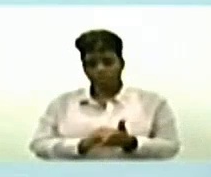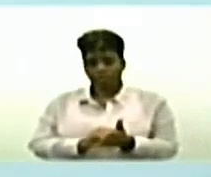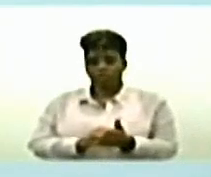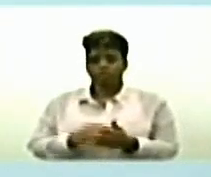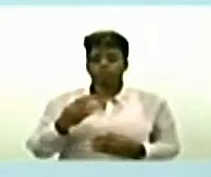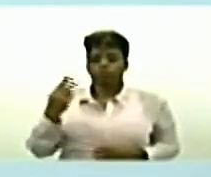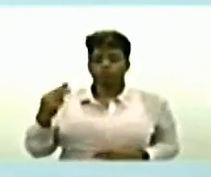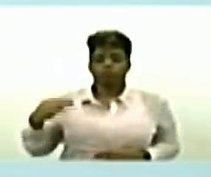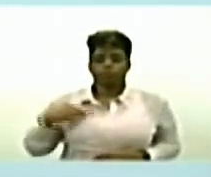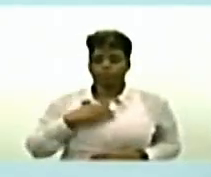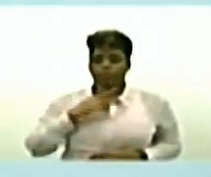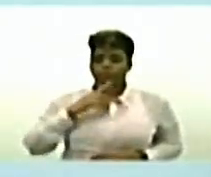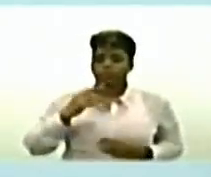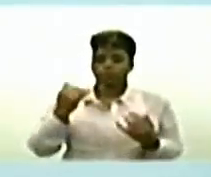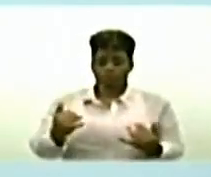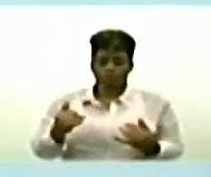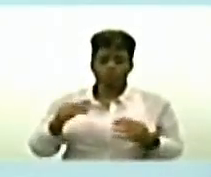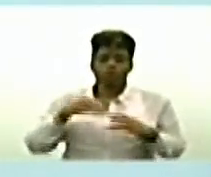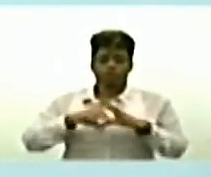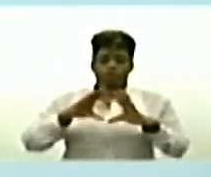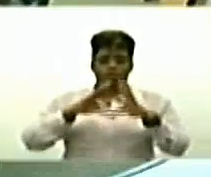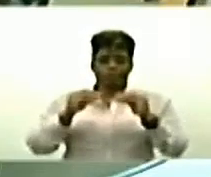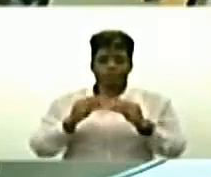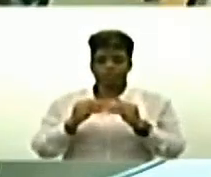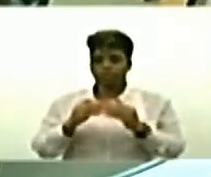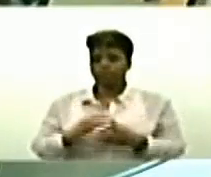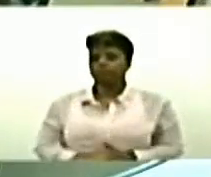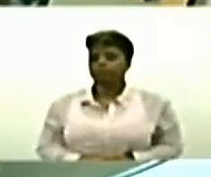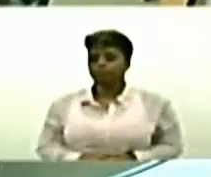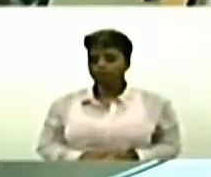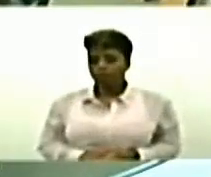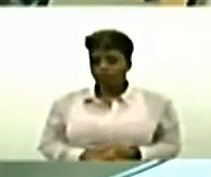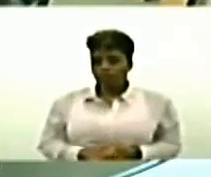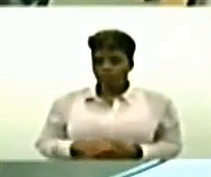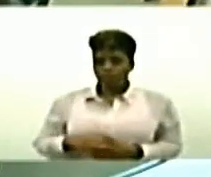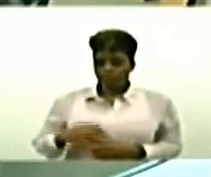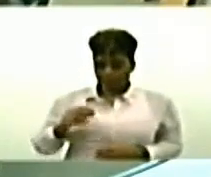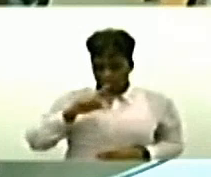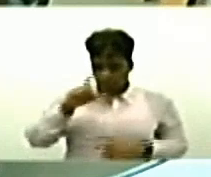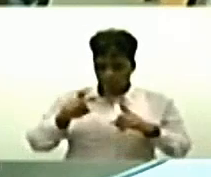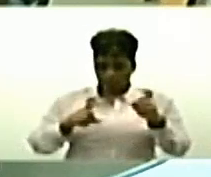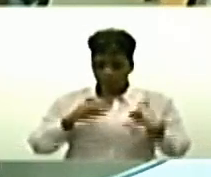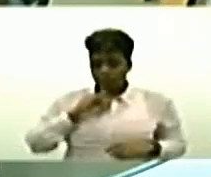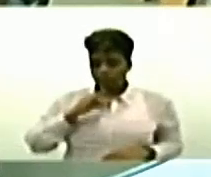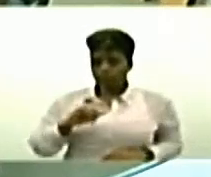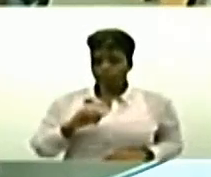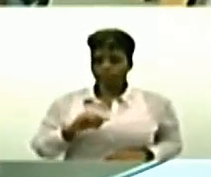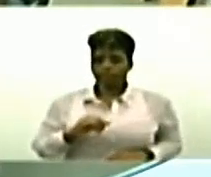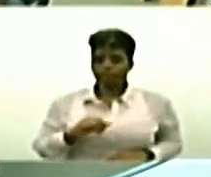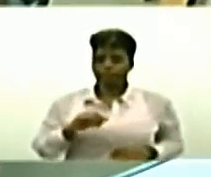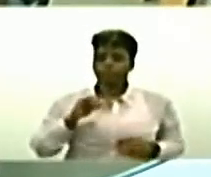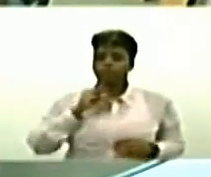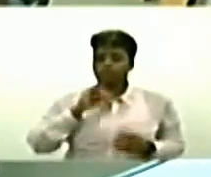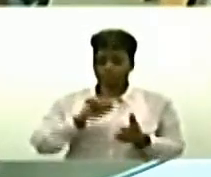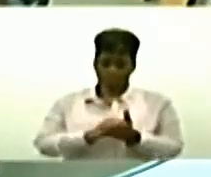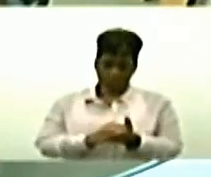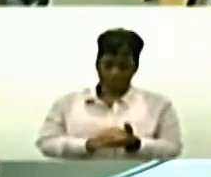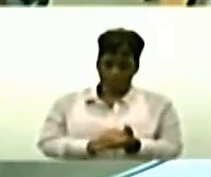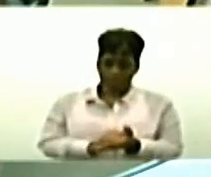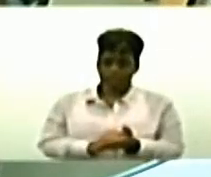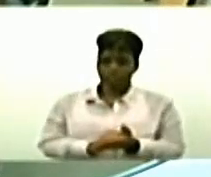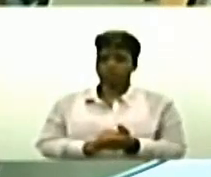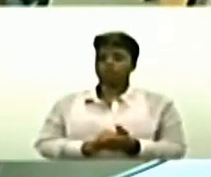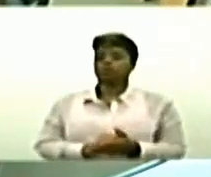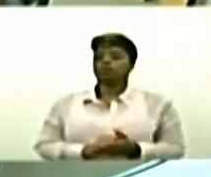said committee. Thank you, Senator Steele. Honourable members, the question proposed is that whereas